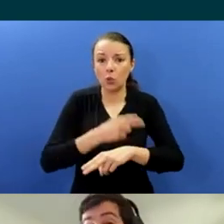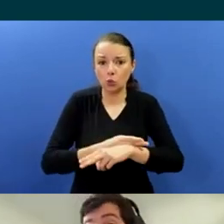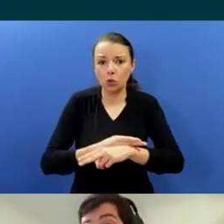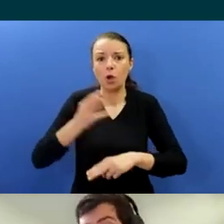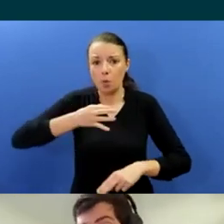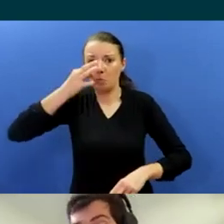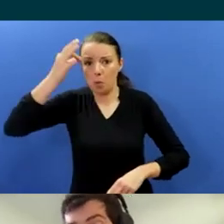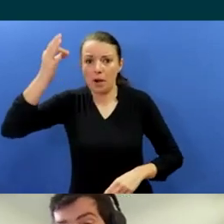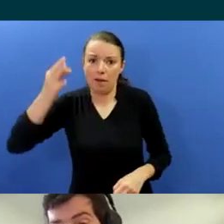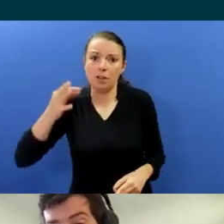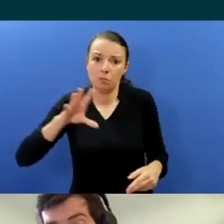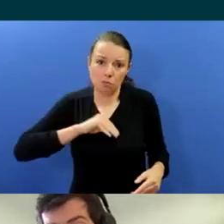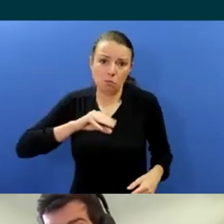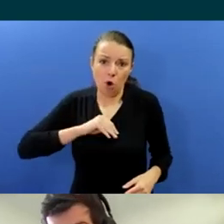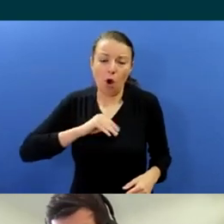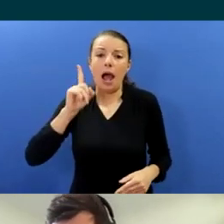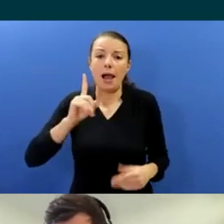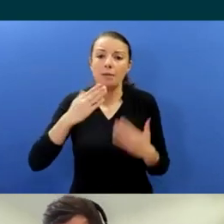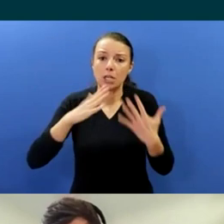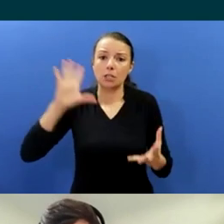exemplary examples.